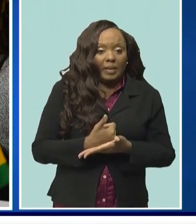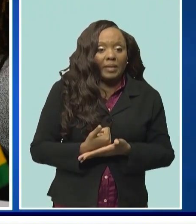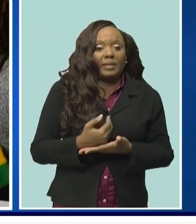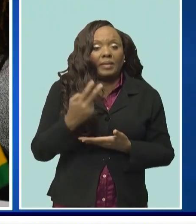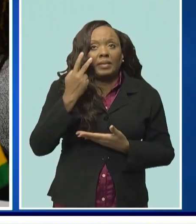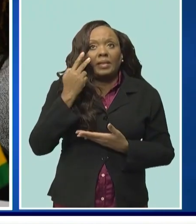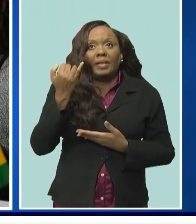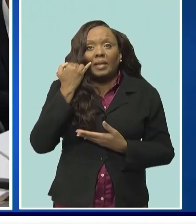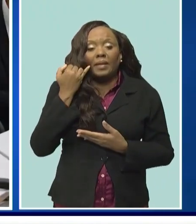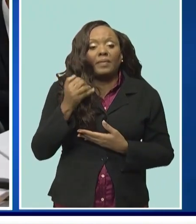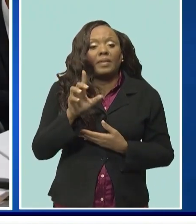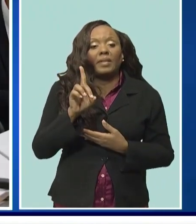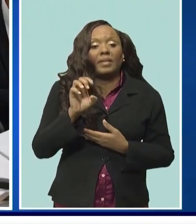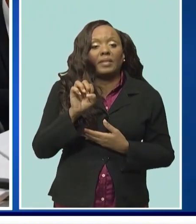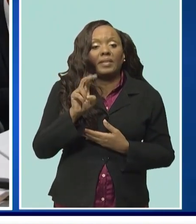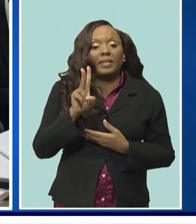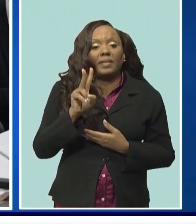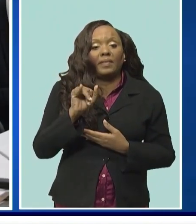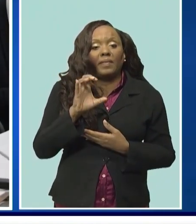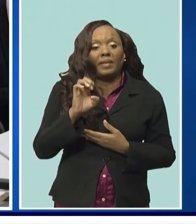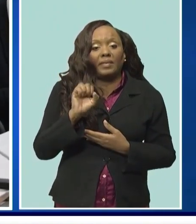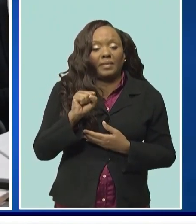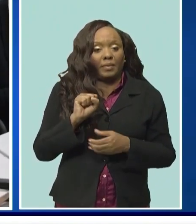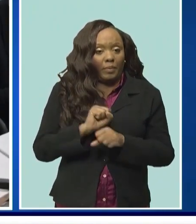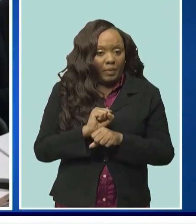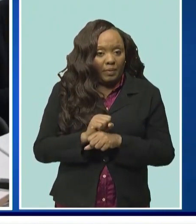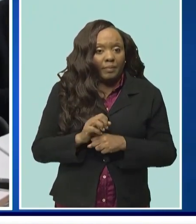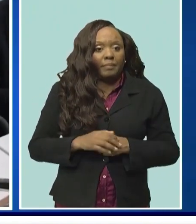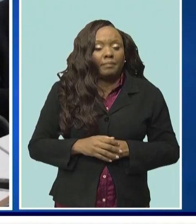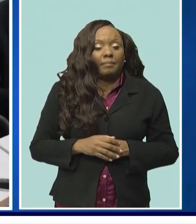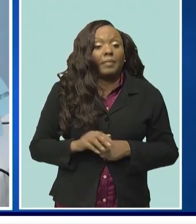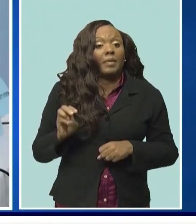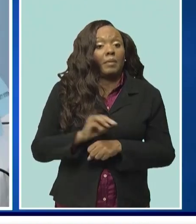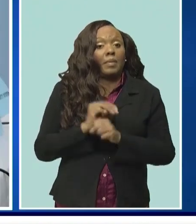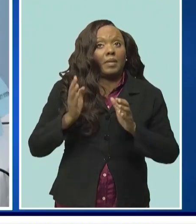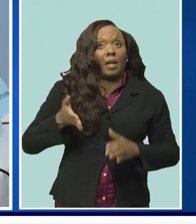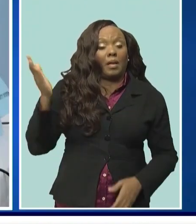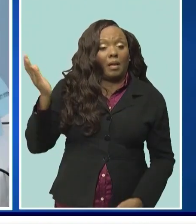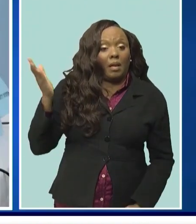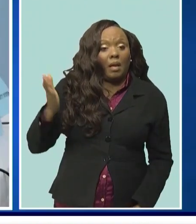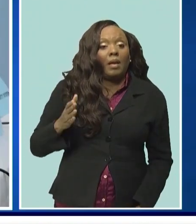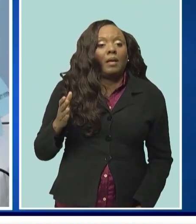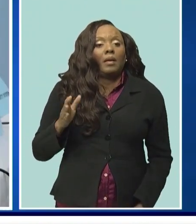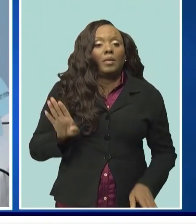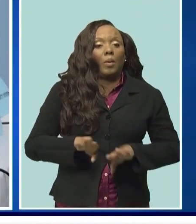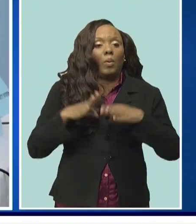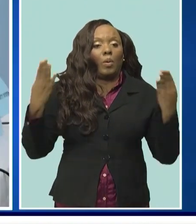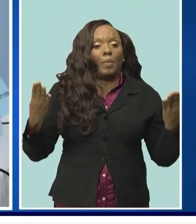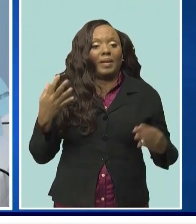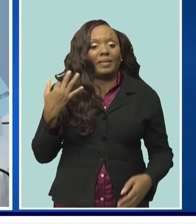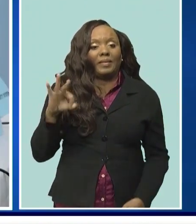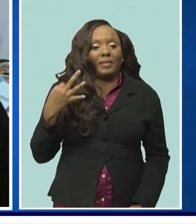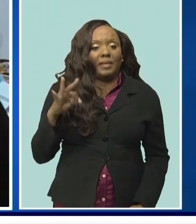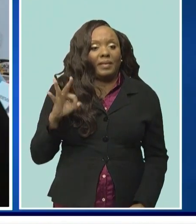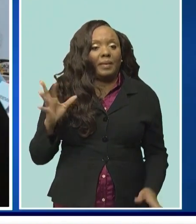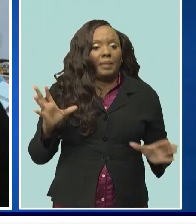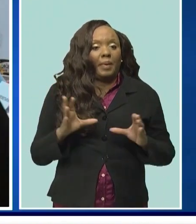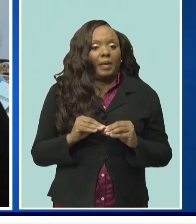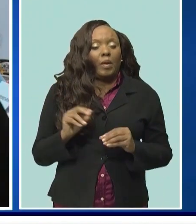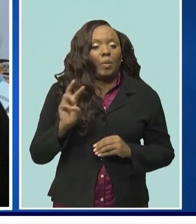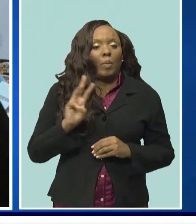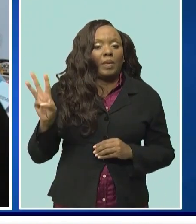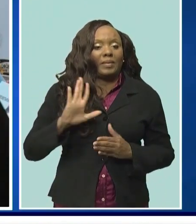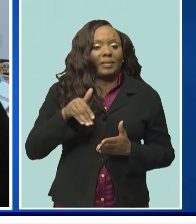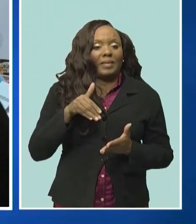of the devices. Minister Ford made the point today as he addressed the opening of the 19th session of the Western Central Atlantic